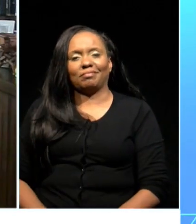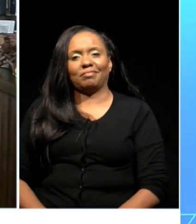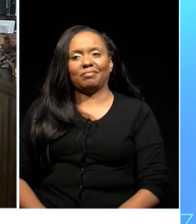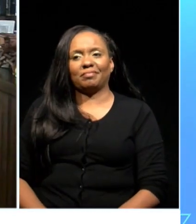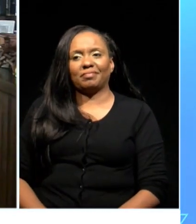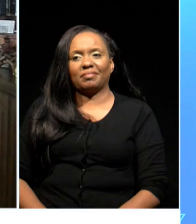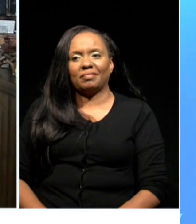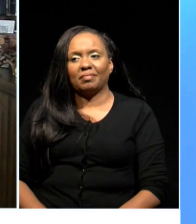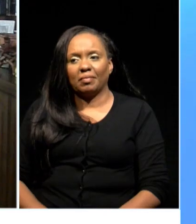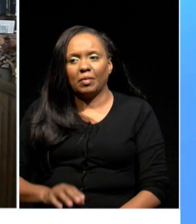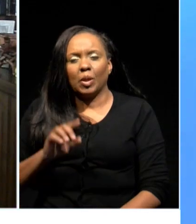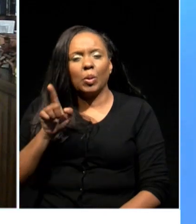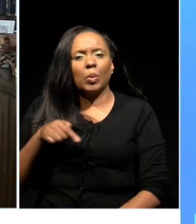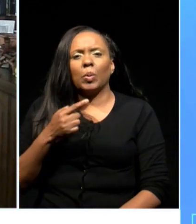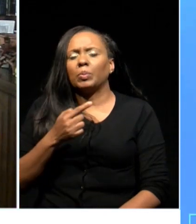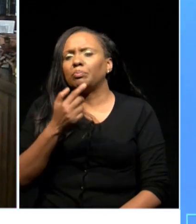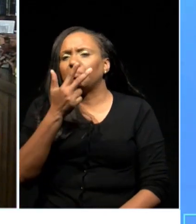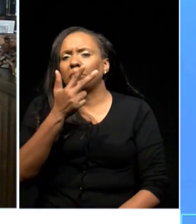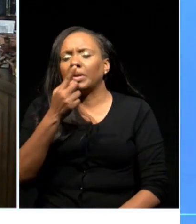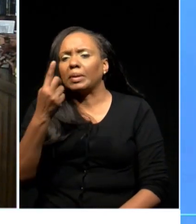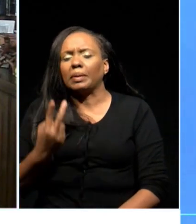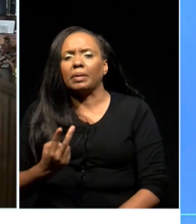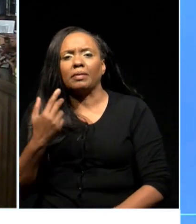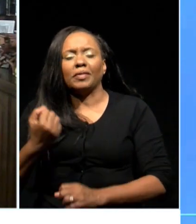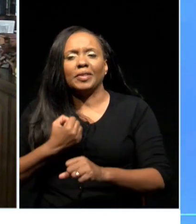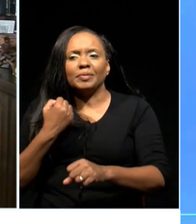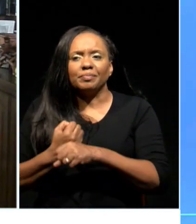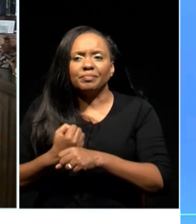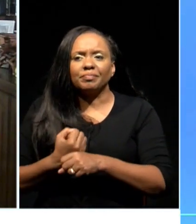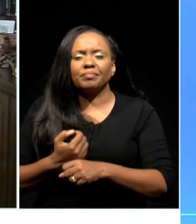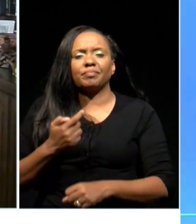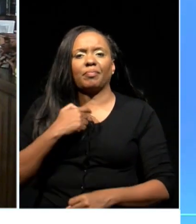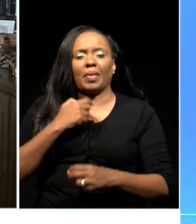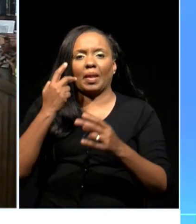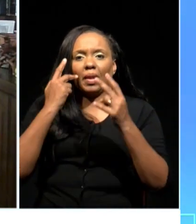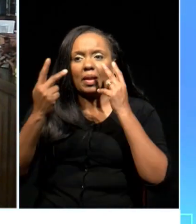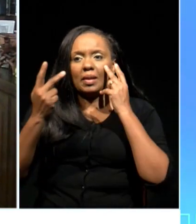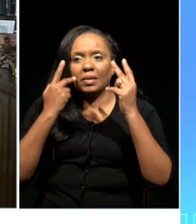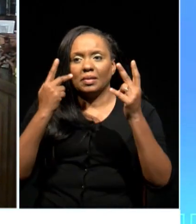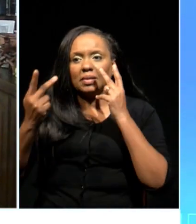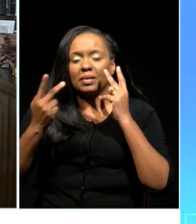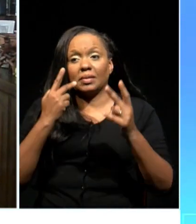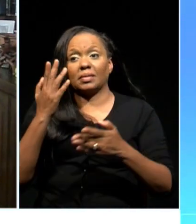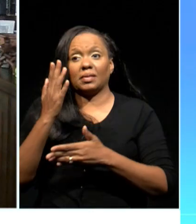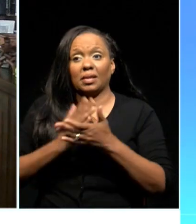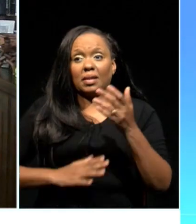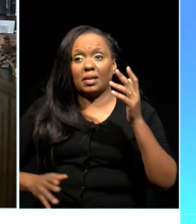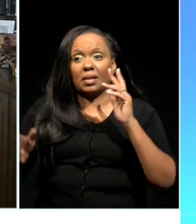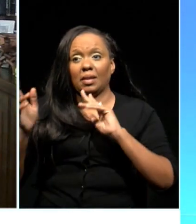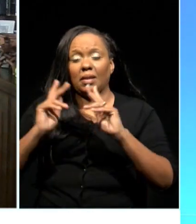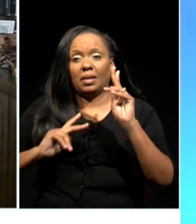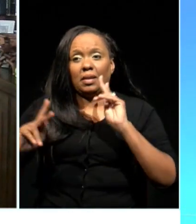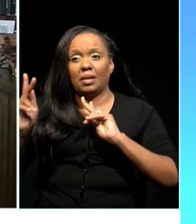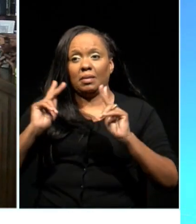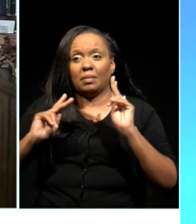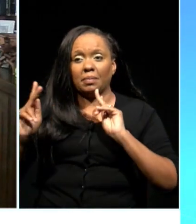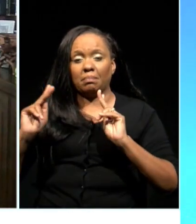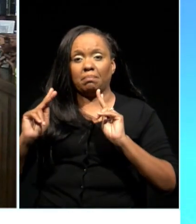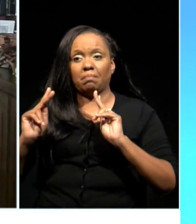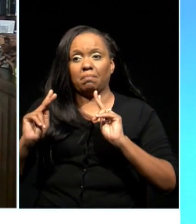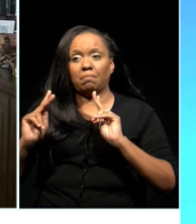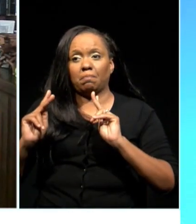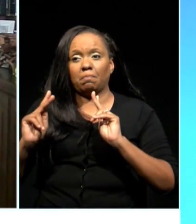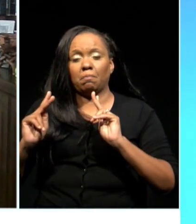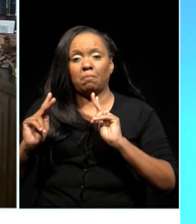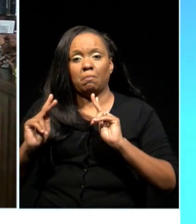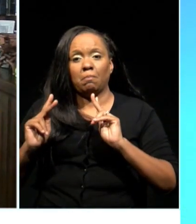only been 3.5 years. And when I see some of the faces that came back who've now been met with a resounding